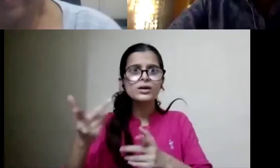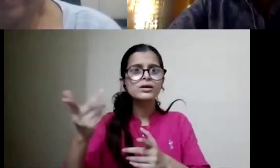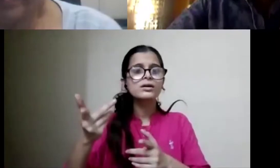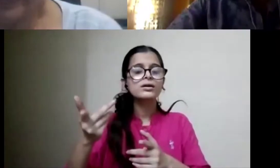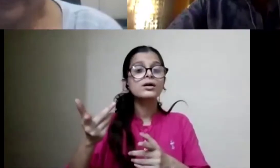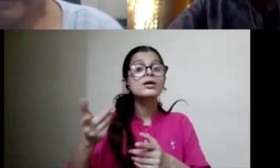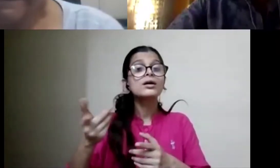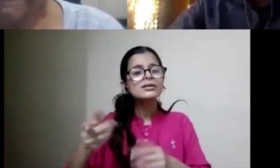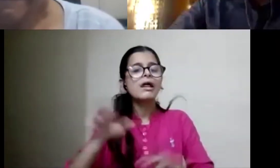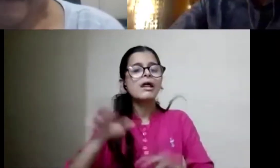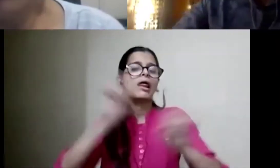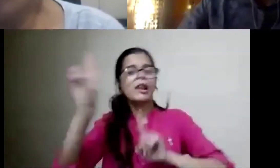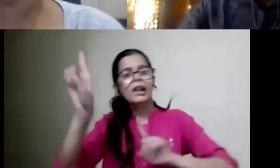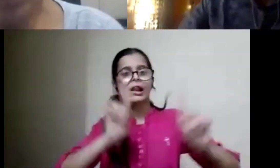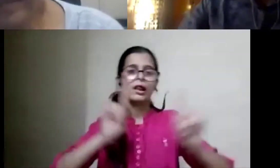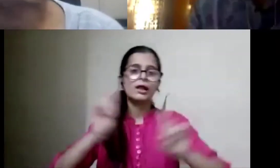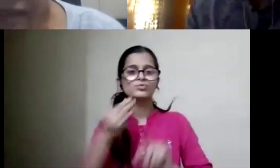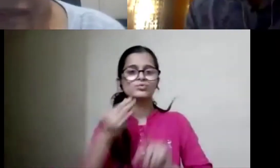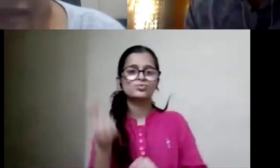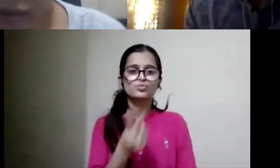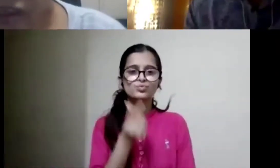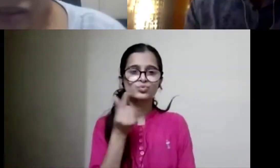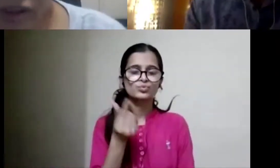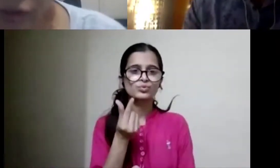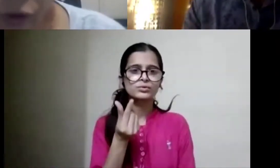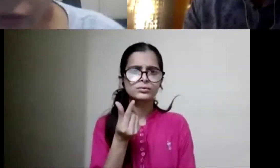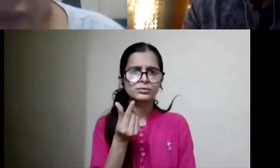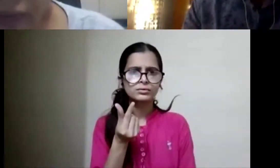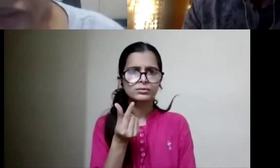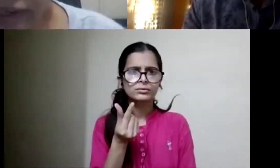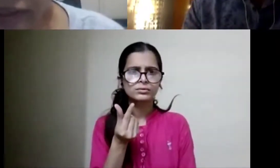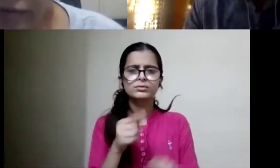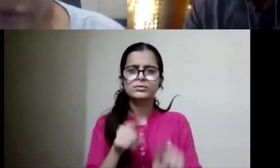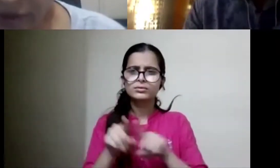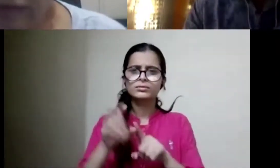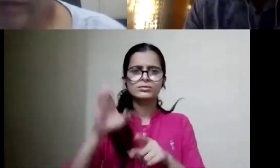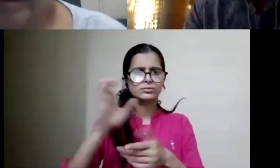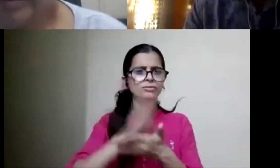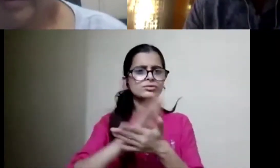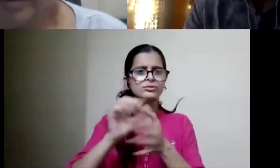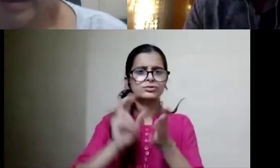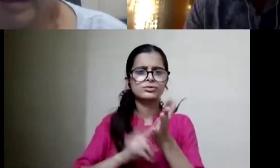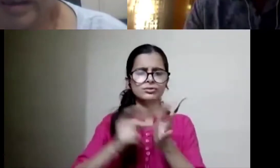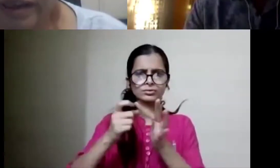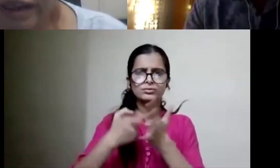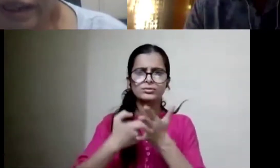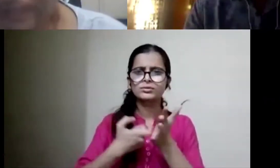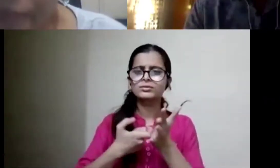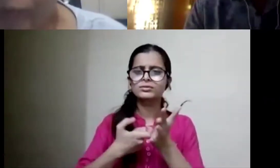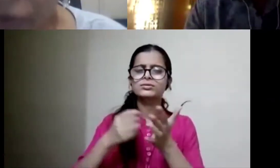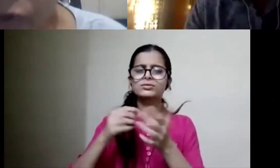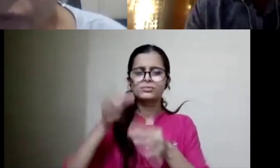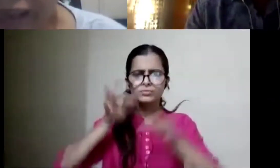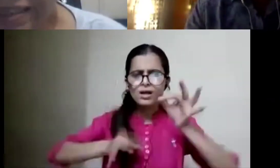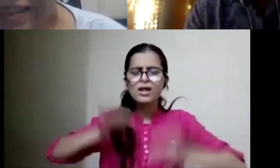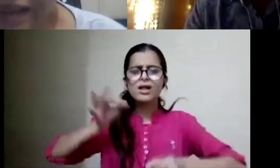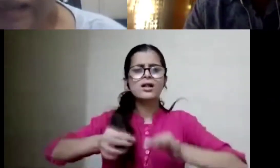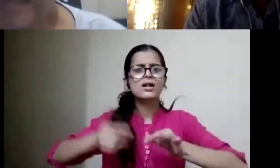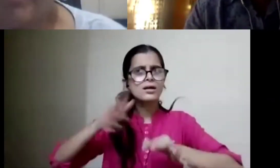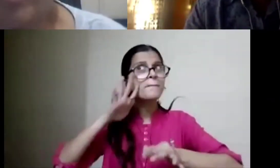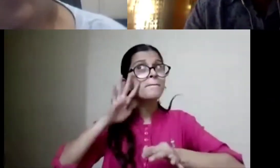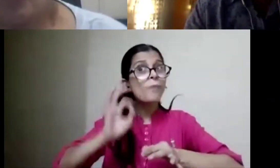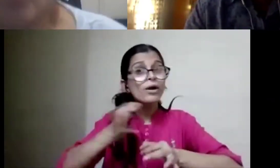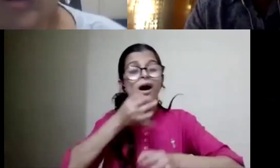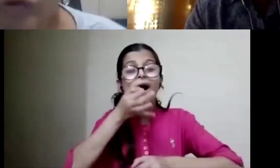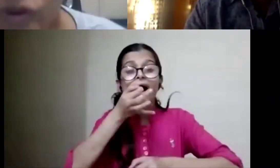gestures? I mean, all the tears that Justice Chandrachud has been shedding everywhere. It's important to be asking,